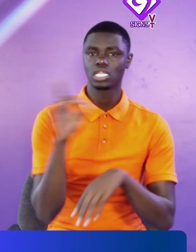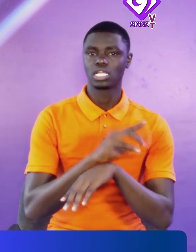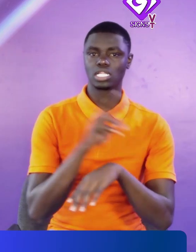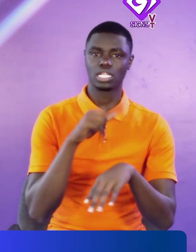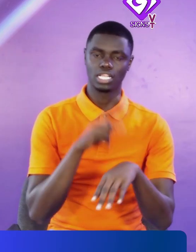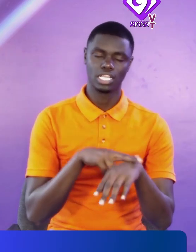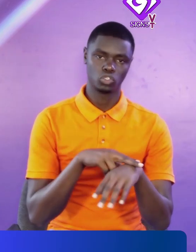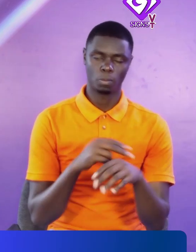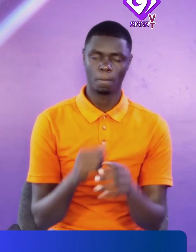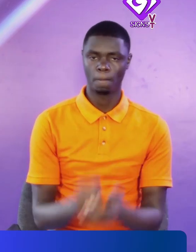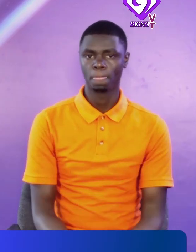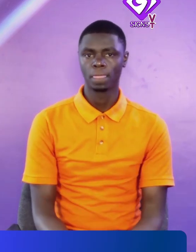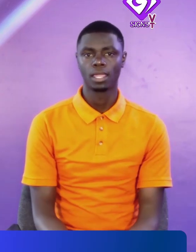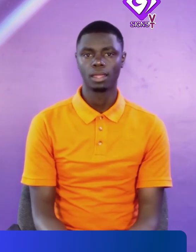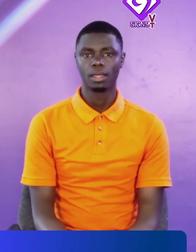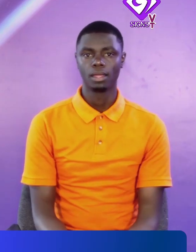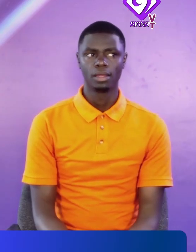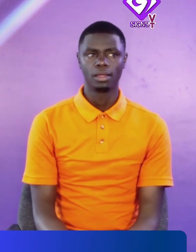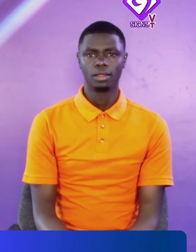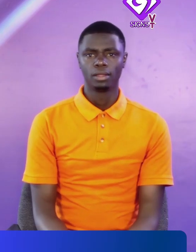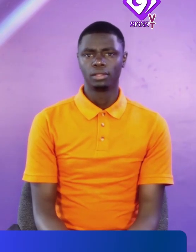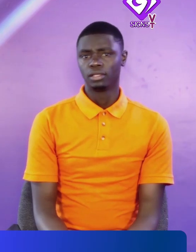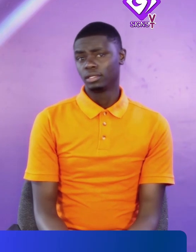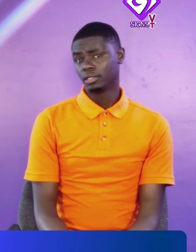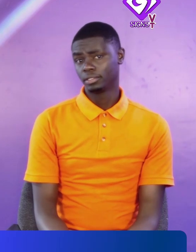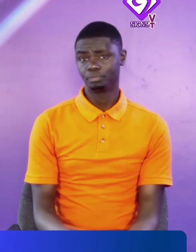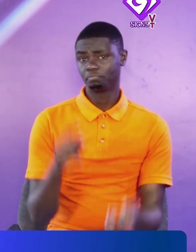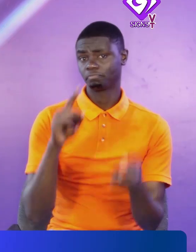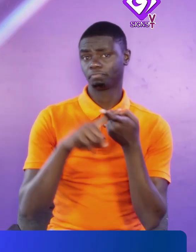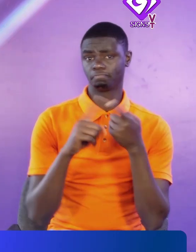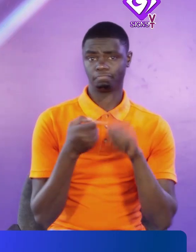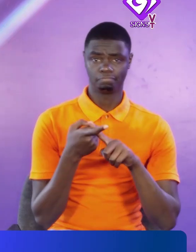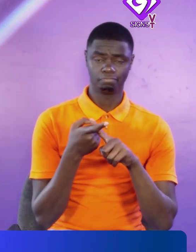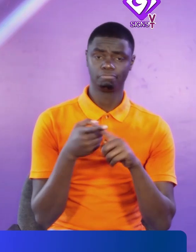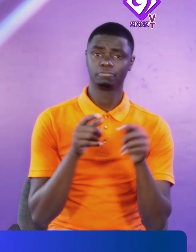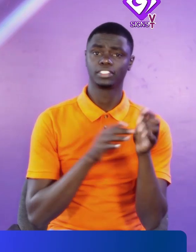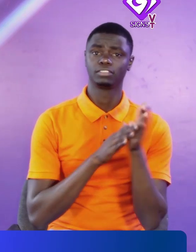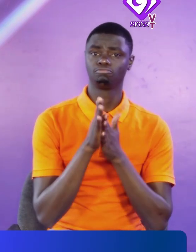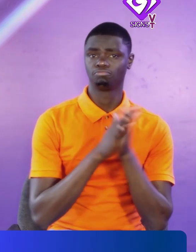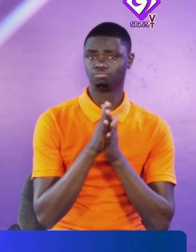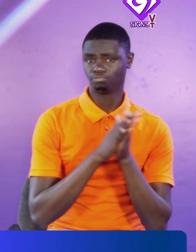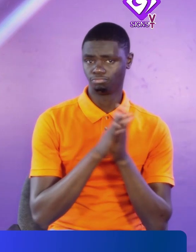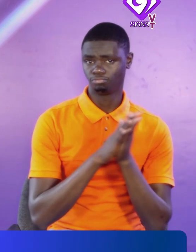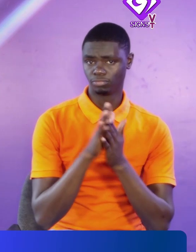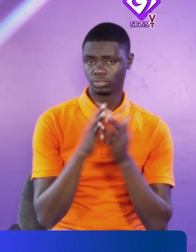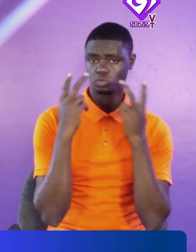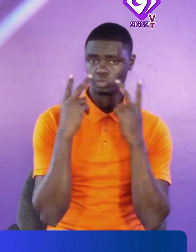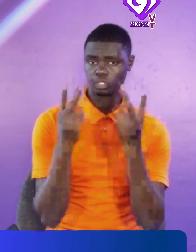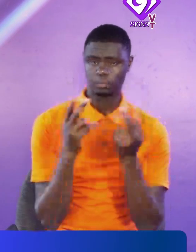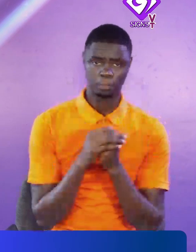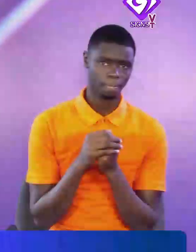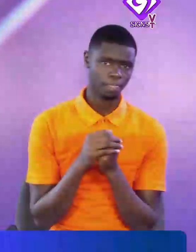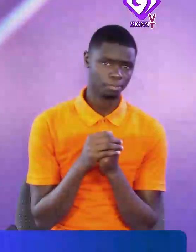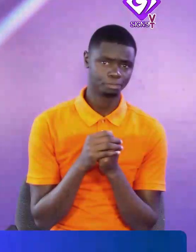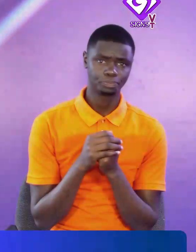newspaper is concerned. And on the Standard, it is an interesting expose. As you can see, it